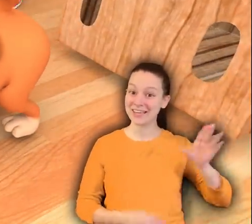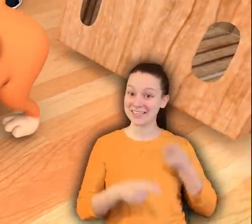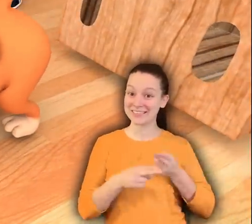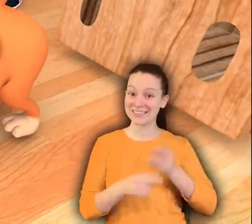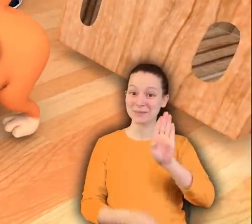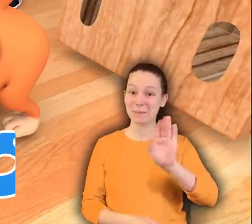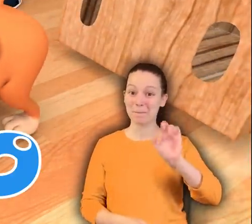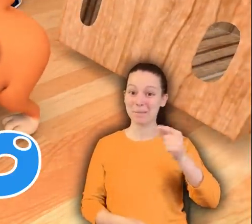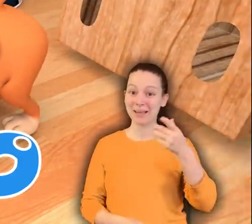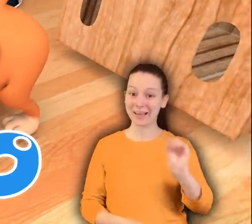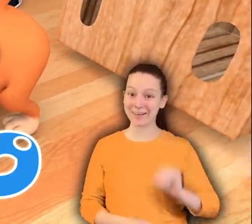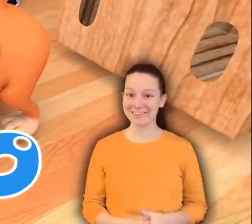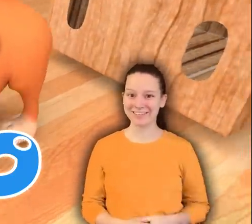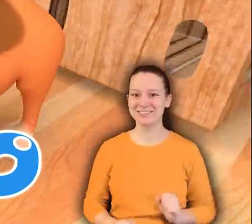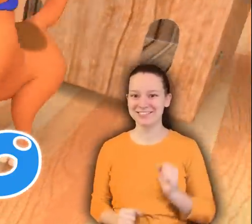Bingo